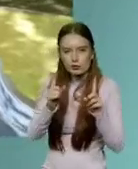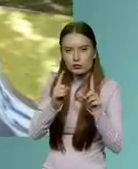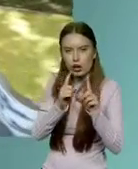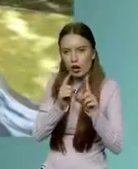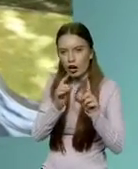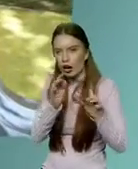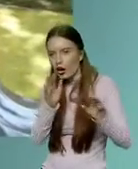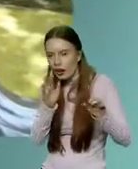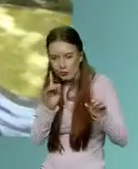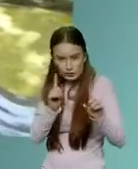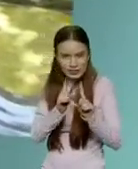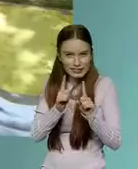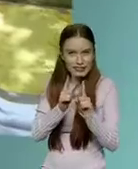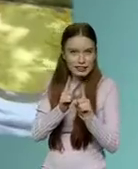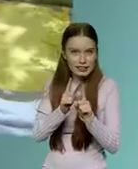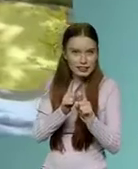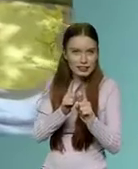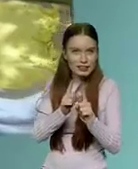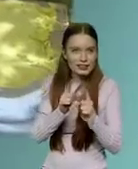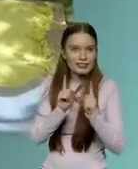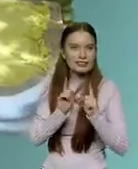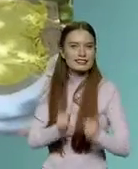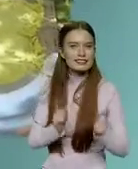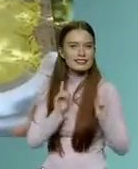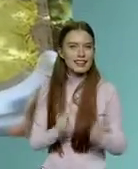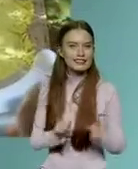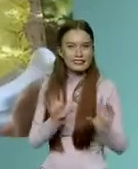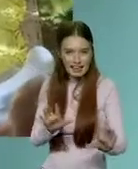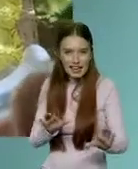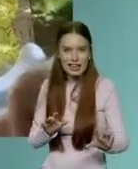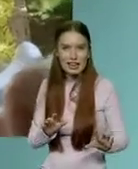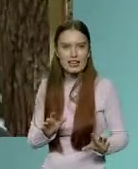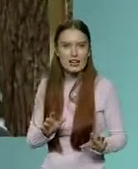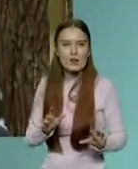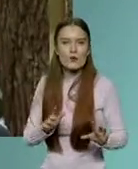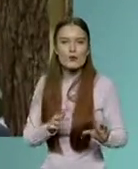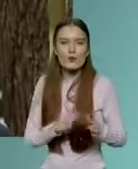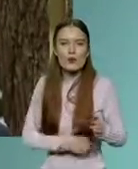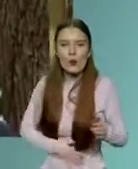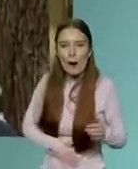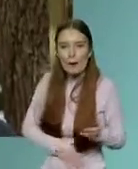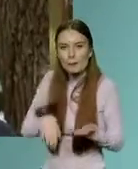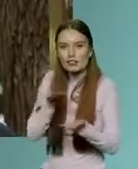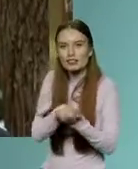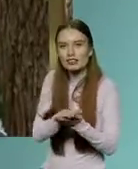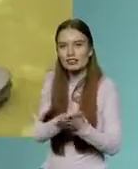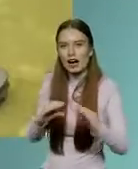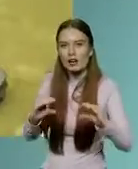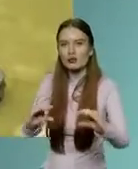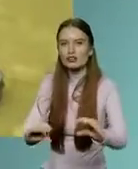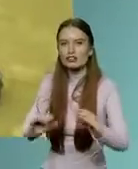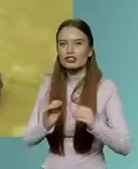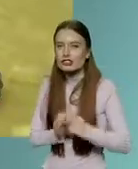Closer. A little closer. That's it. Yum, bologna